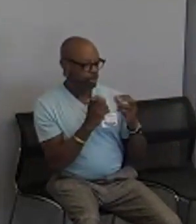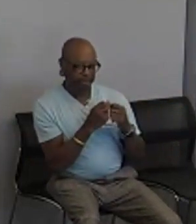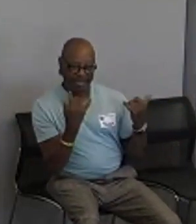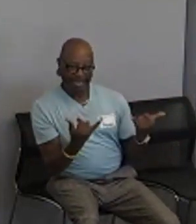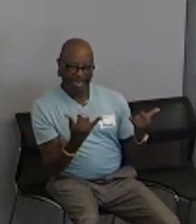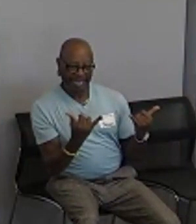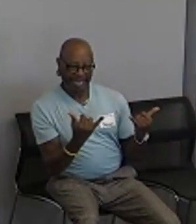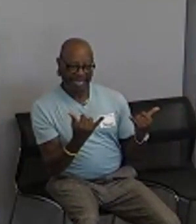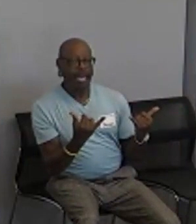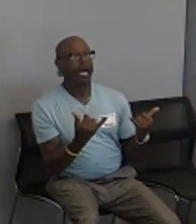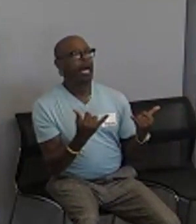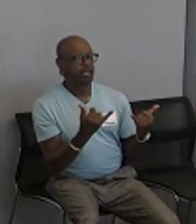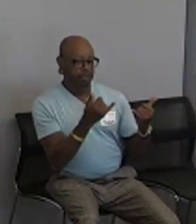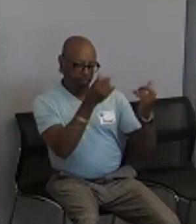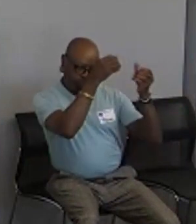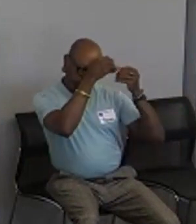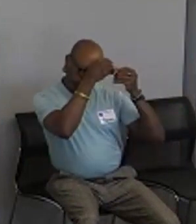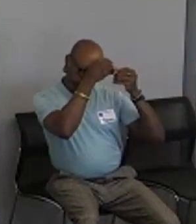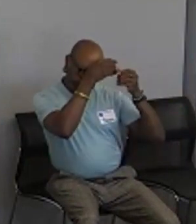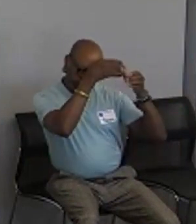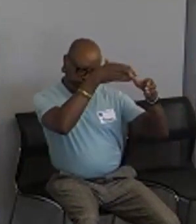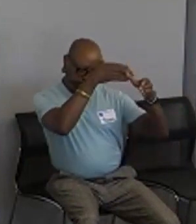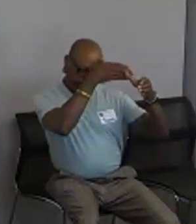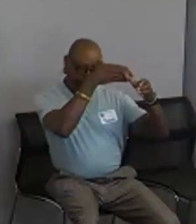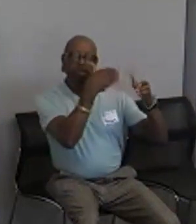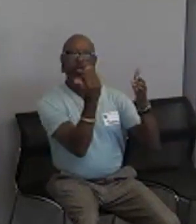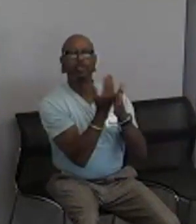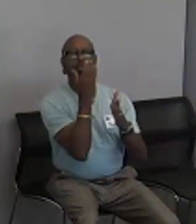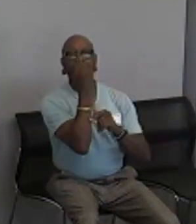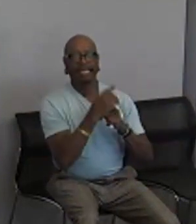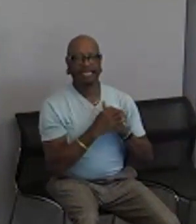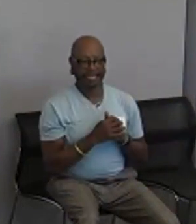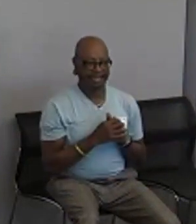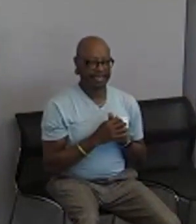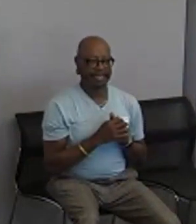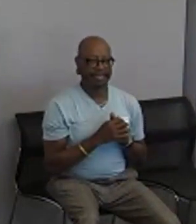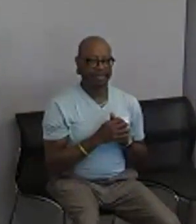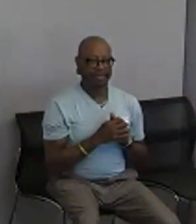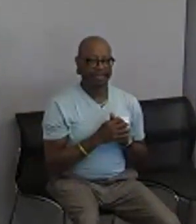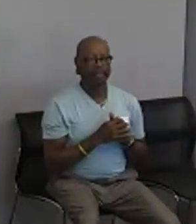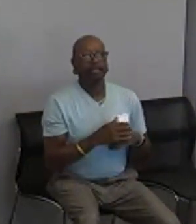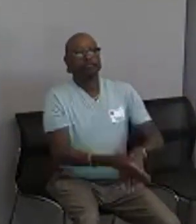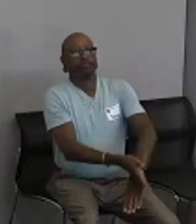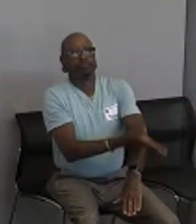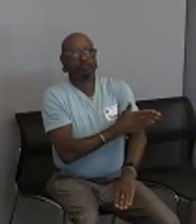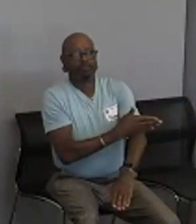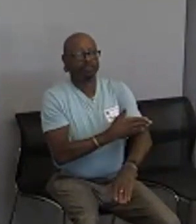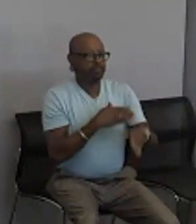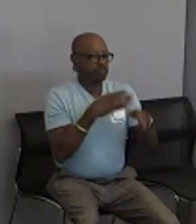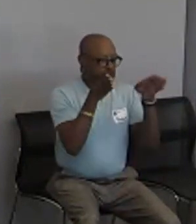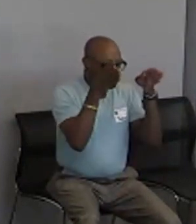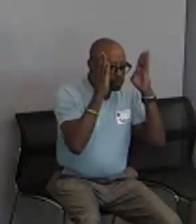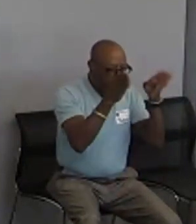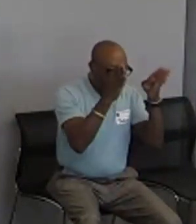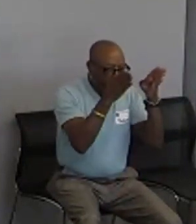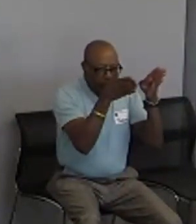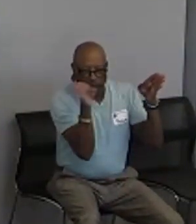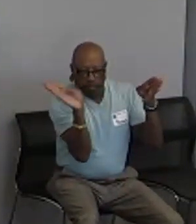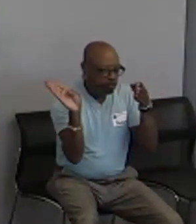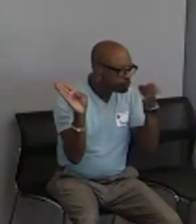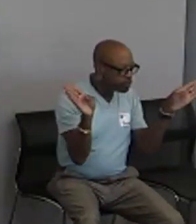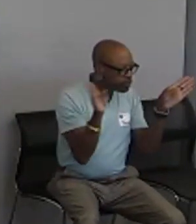today with a new understanding, a broadened scope of what tactile